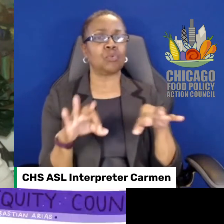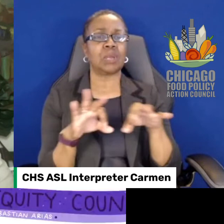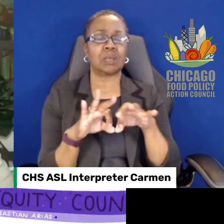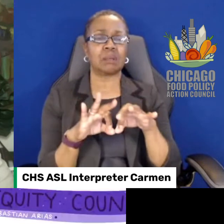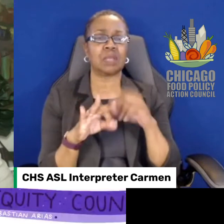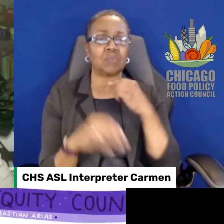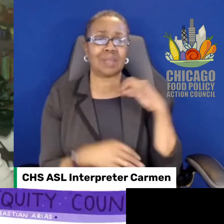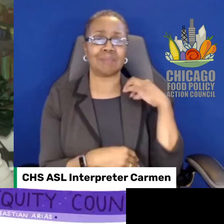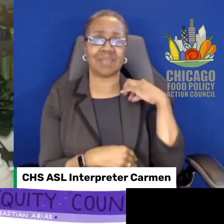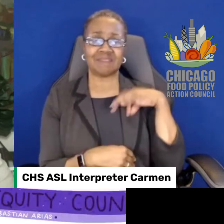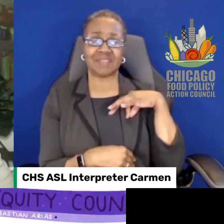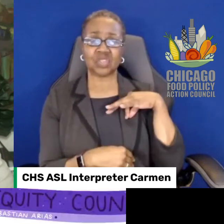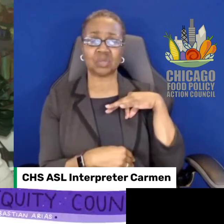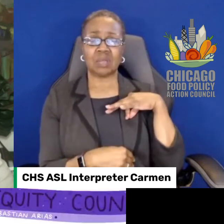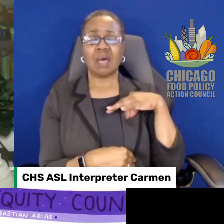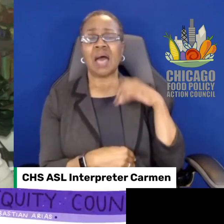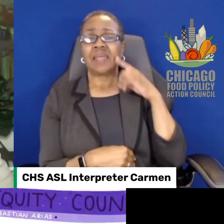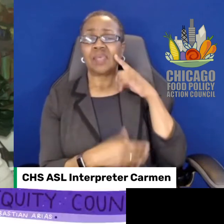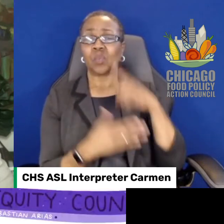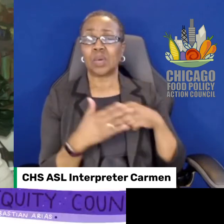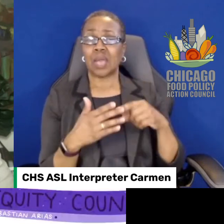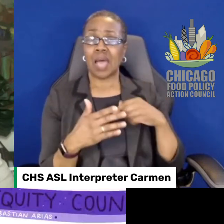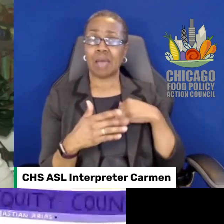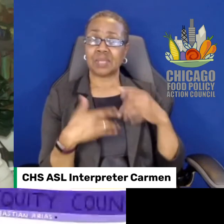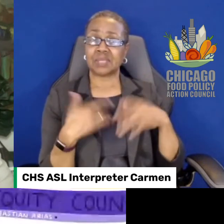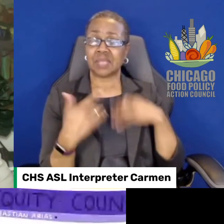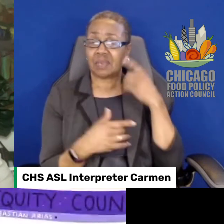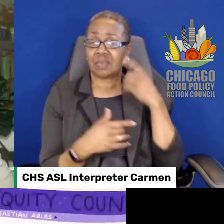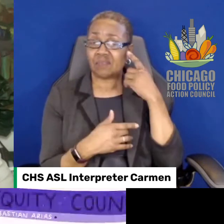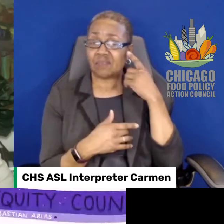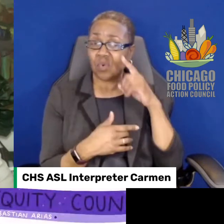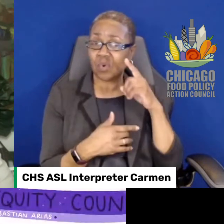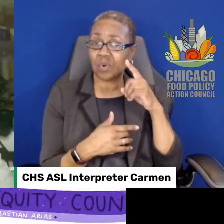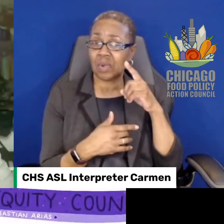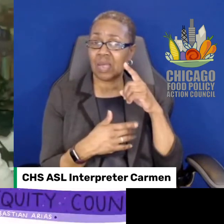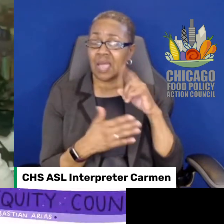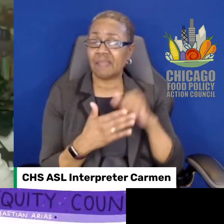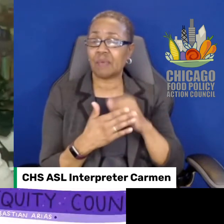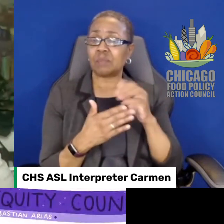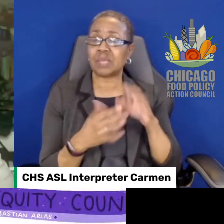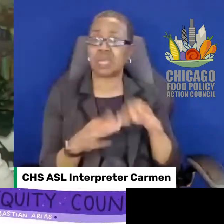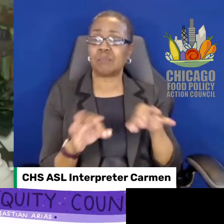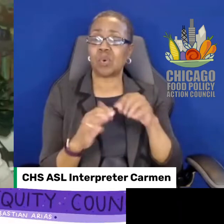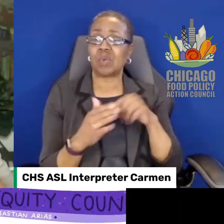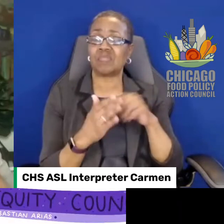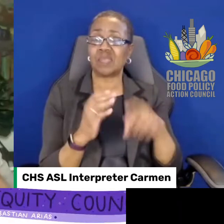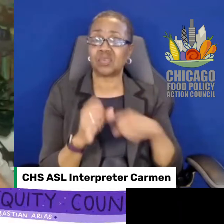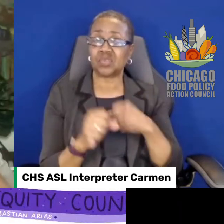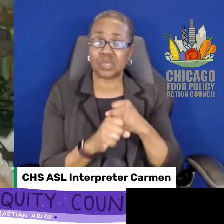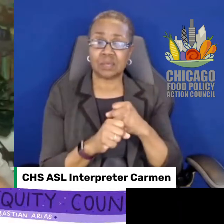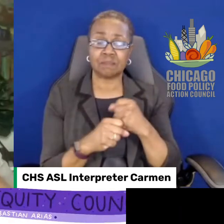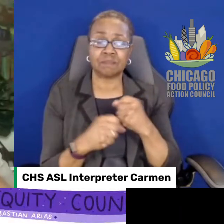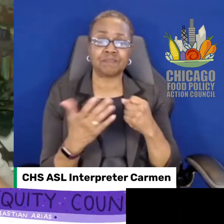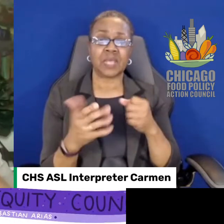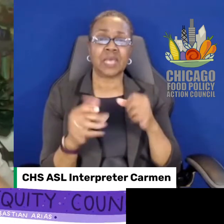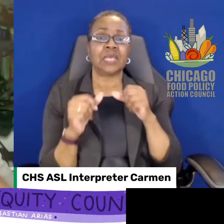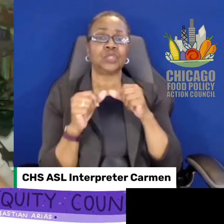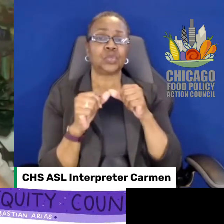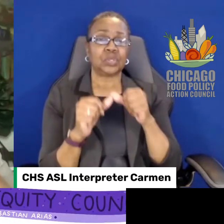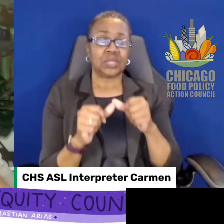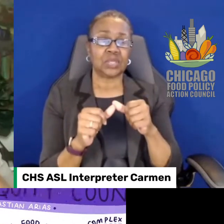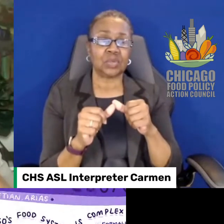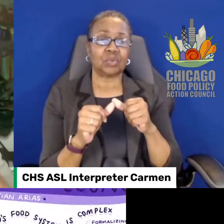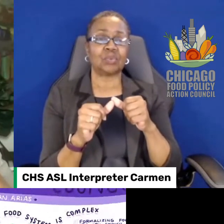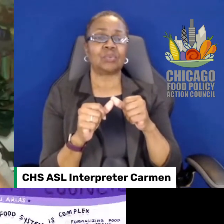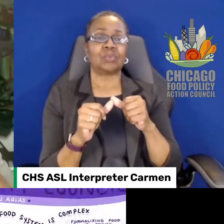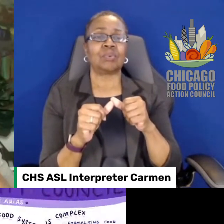beneficial. And so I think what I'm really excited about, or what I think is like really going to be important this year, is just to like continue building this muscle